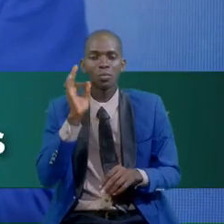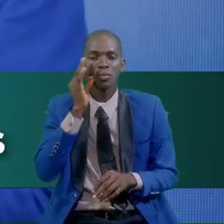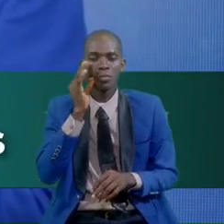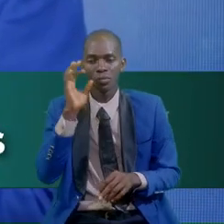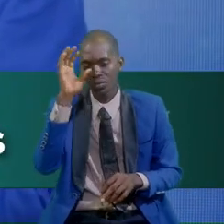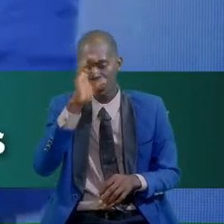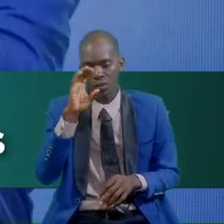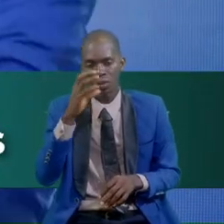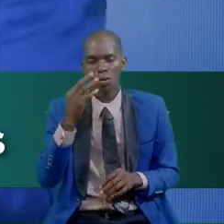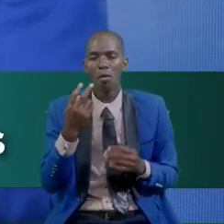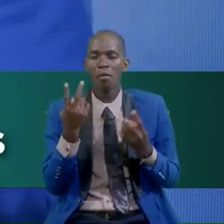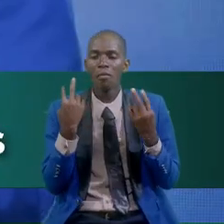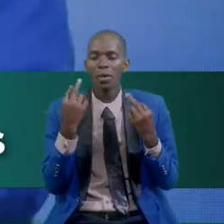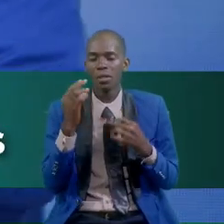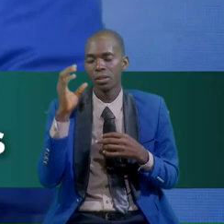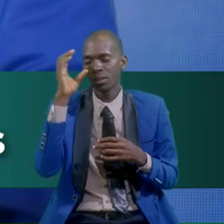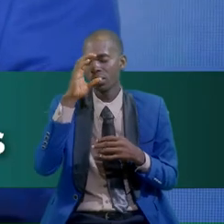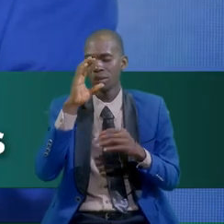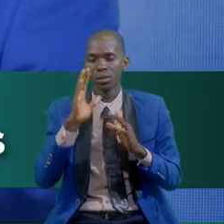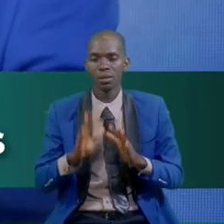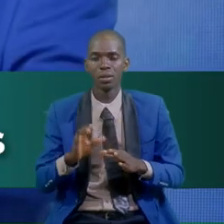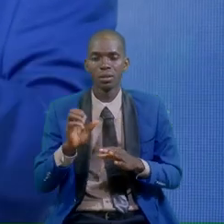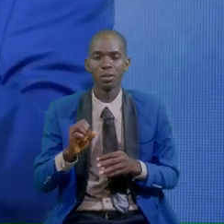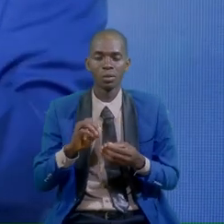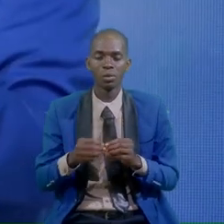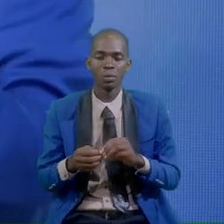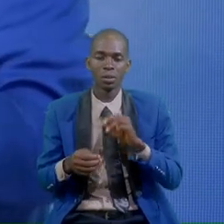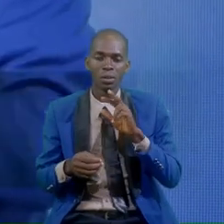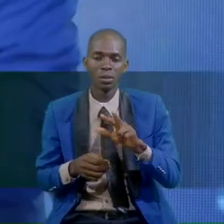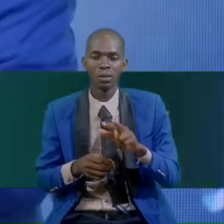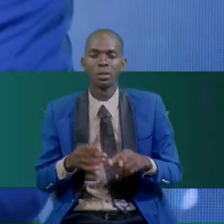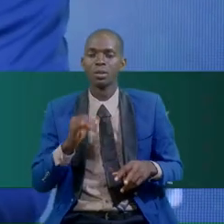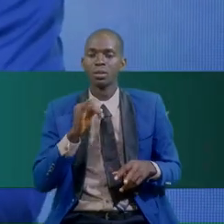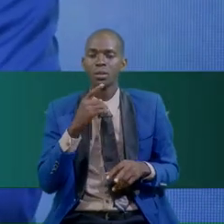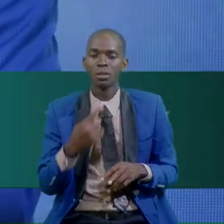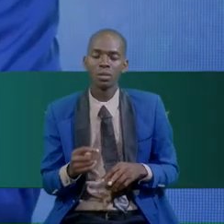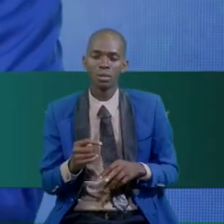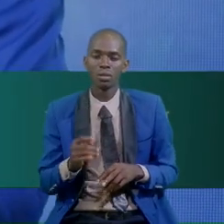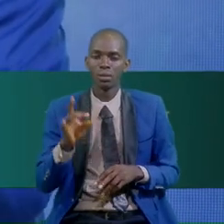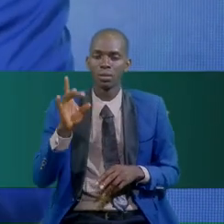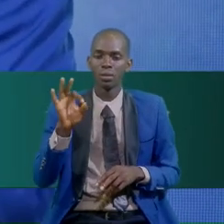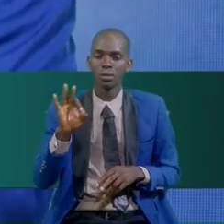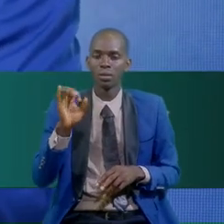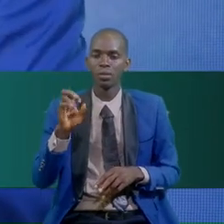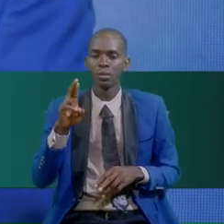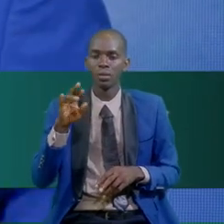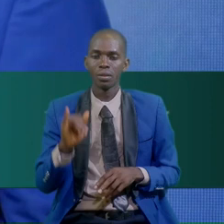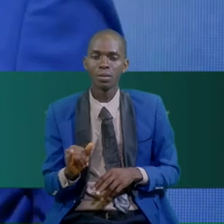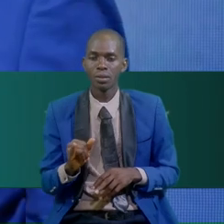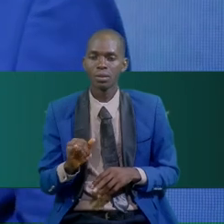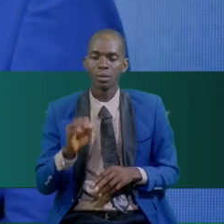seekers. Number two is the fiery sermon before